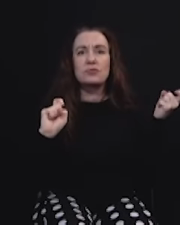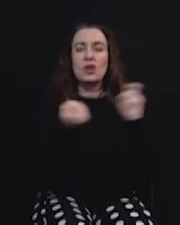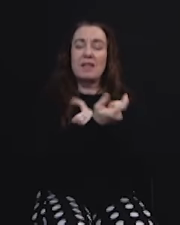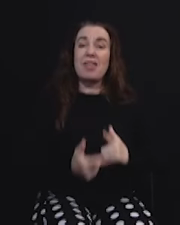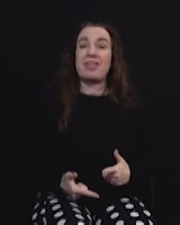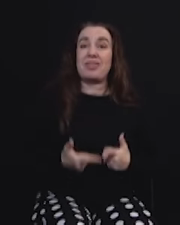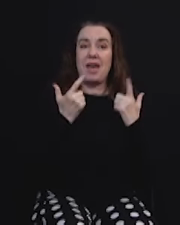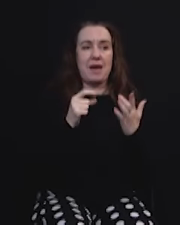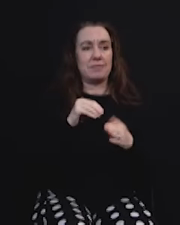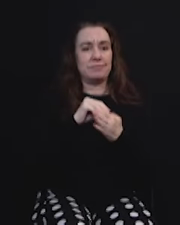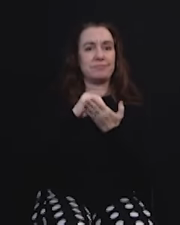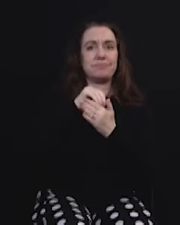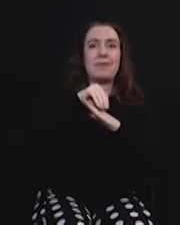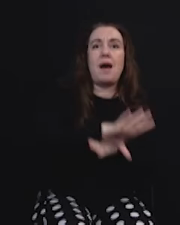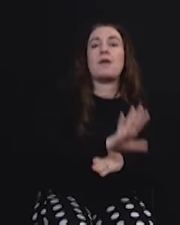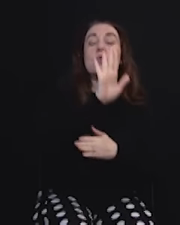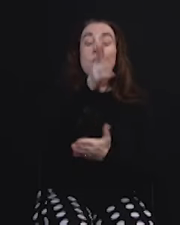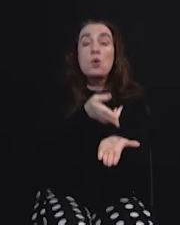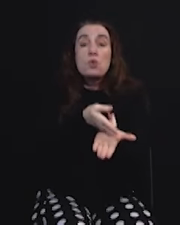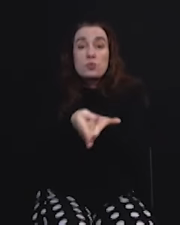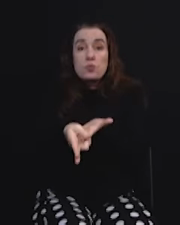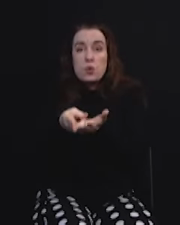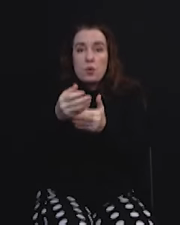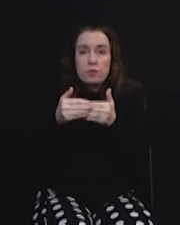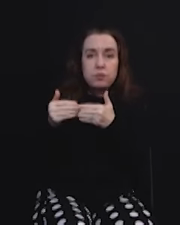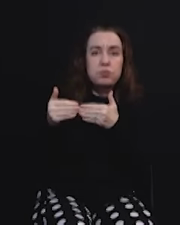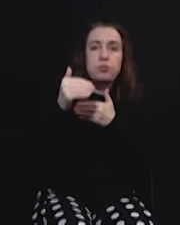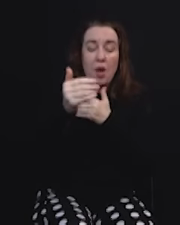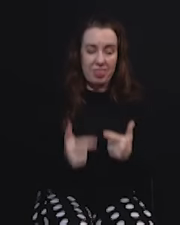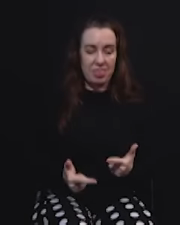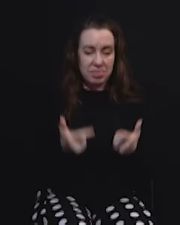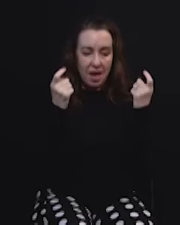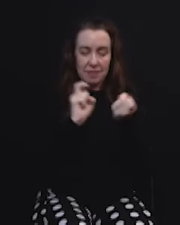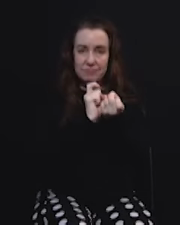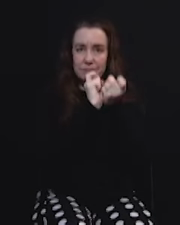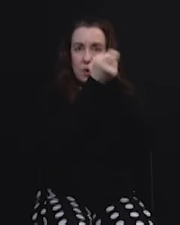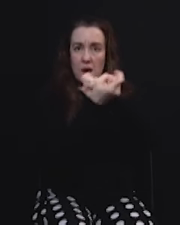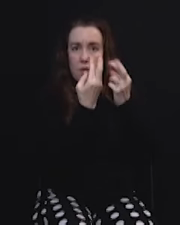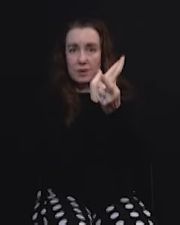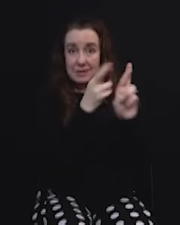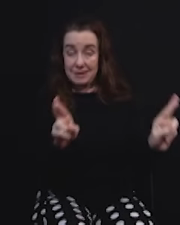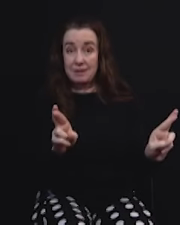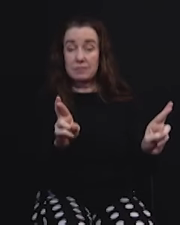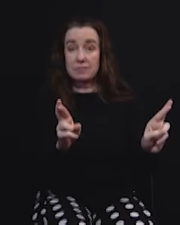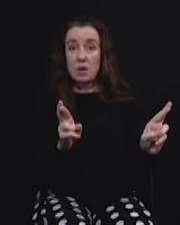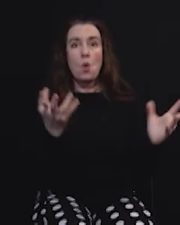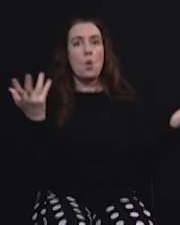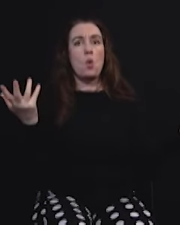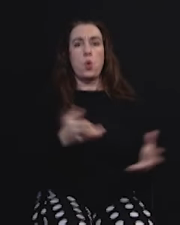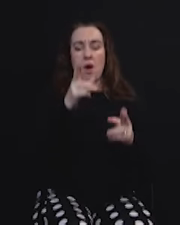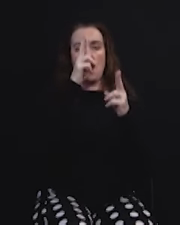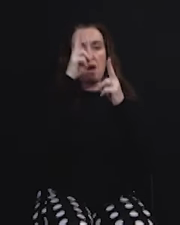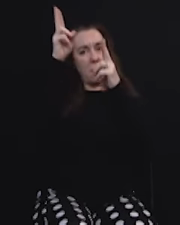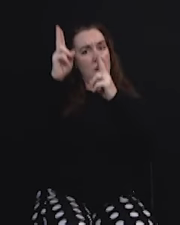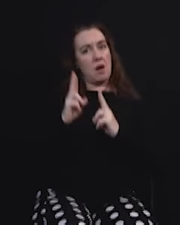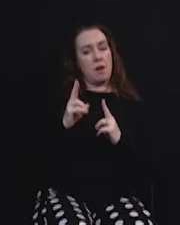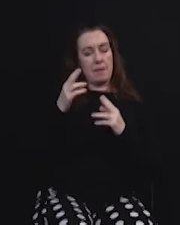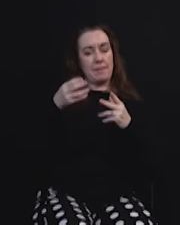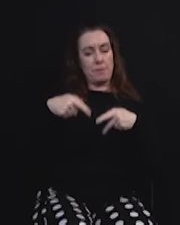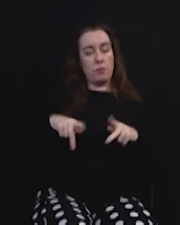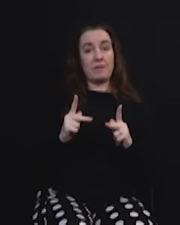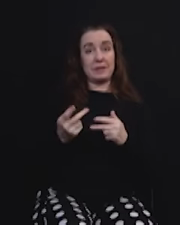lives be impacted. May your truth go forth and lives be redeemed, Lord. We are so honored and privileged to be a part of